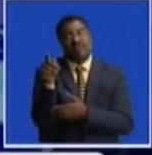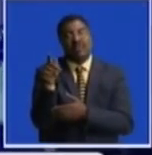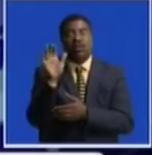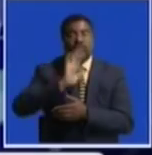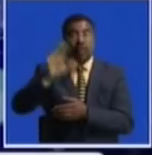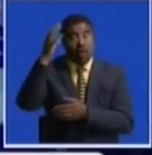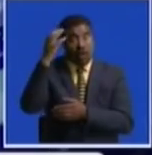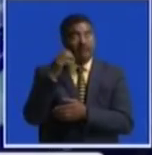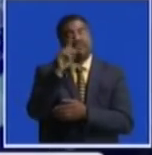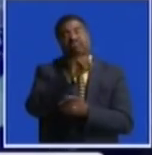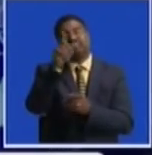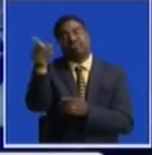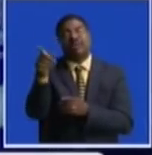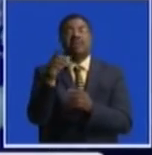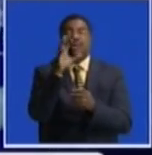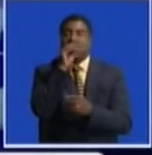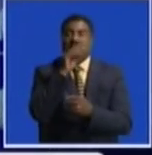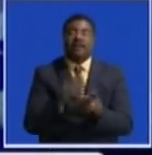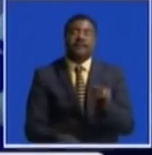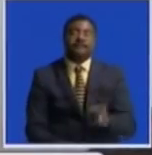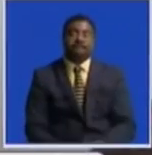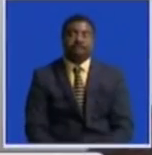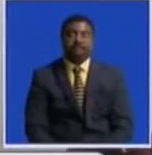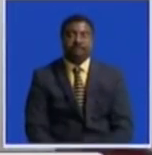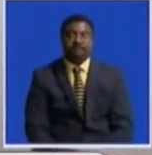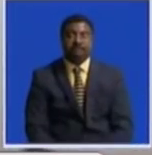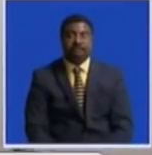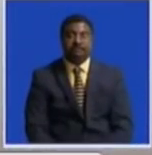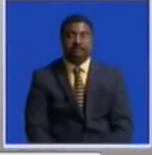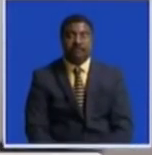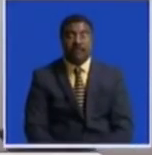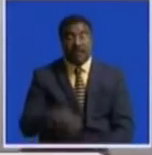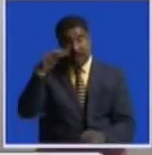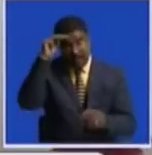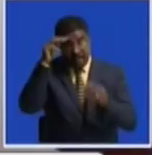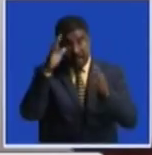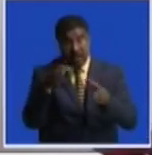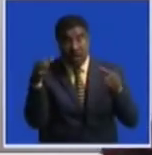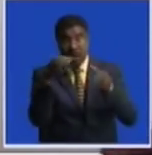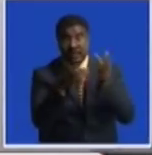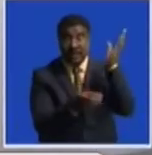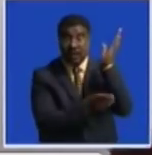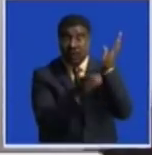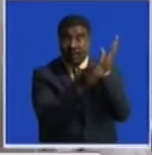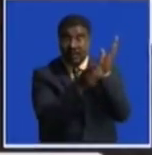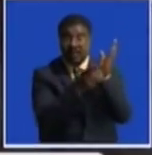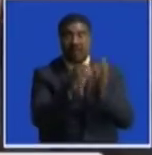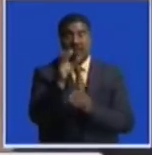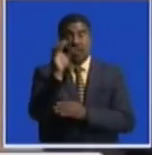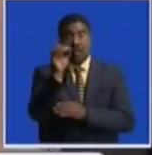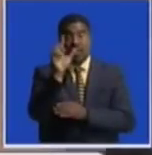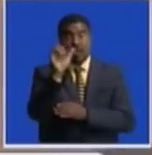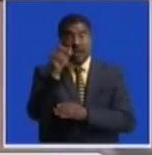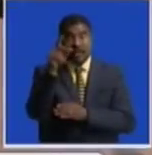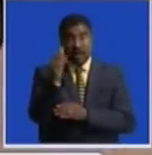his office. Here's a report. New Minister of Community Development and Social Services, Olipa Mwansa, has hit the